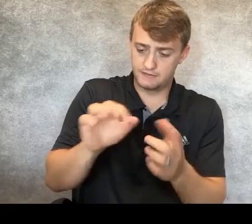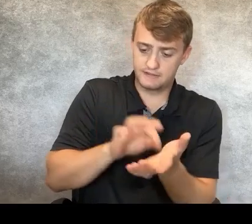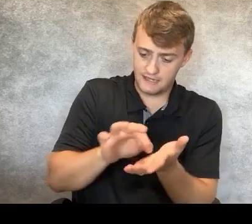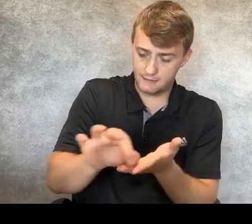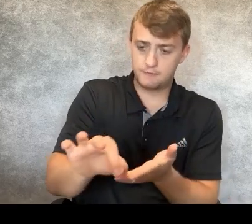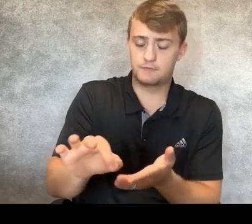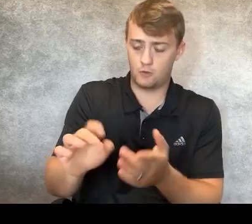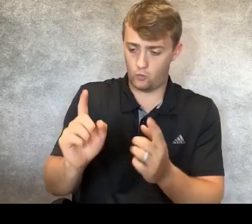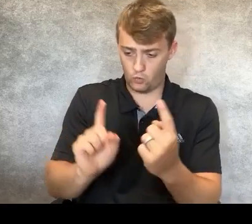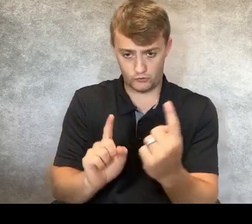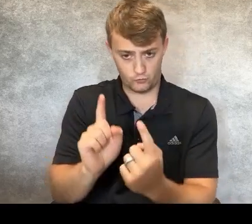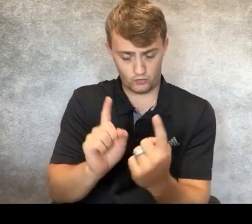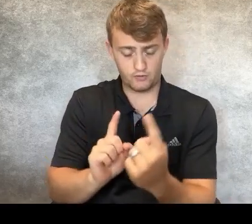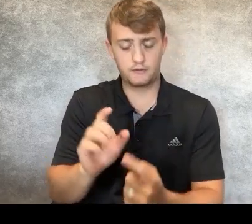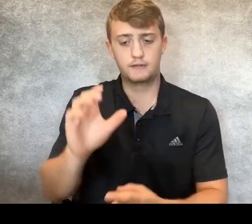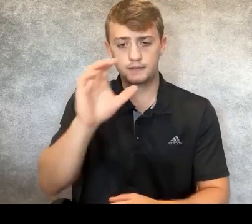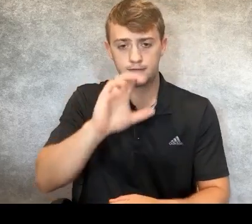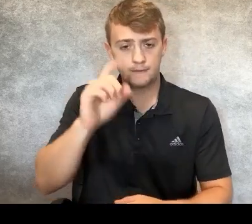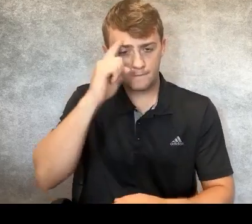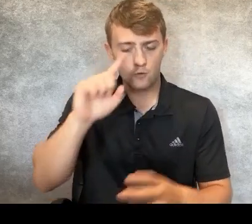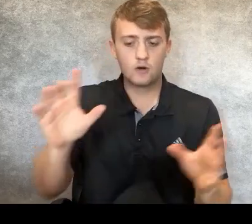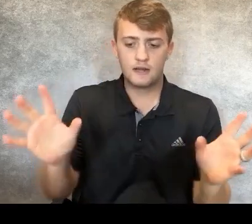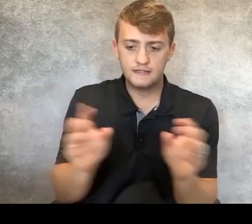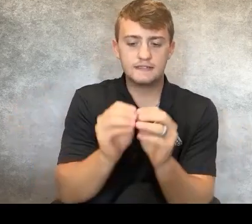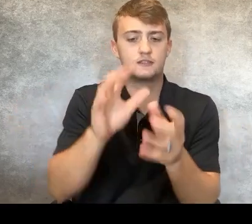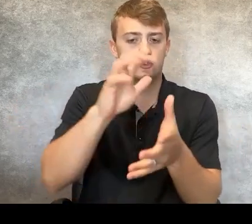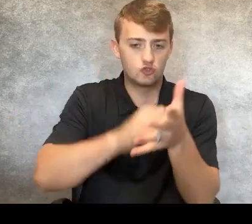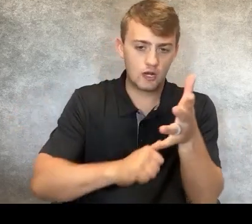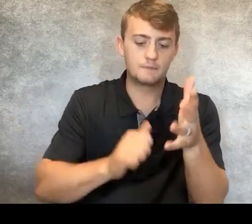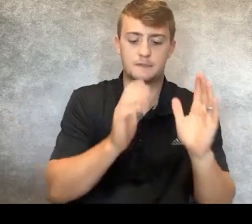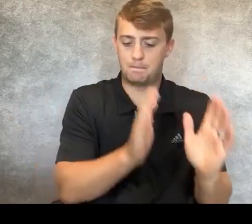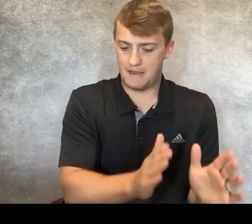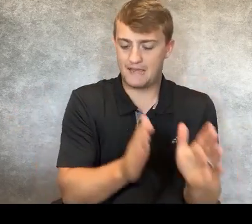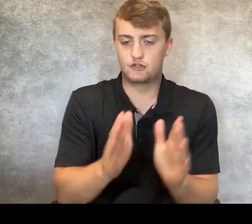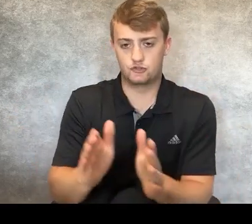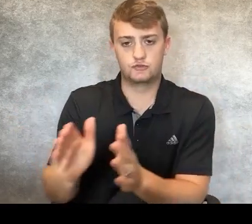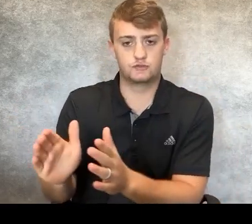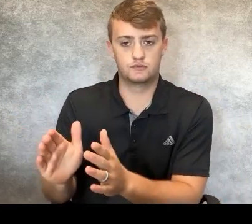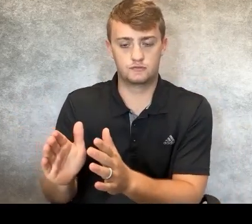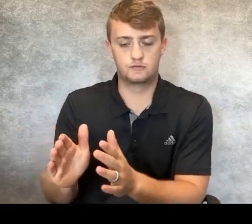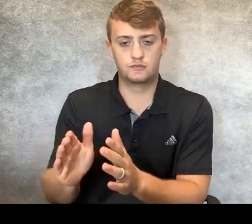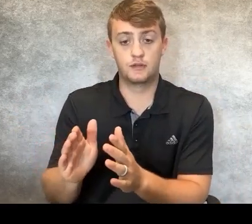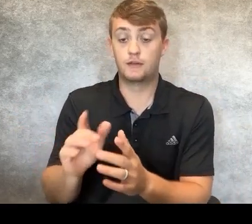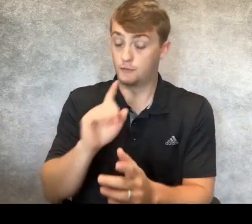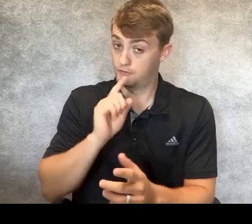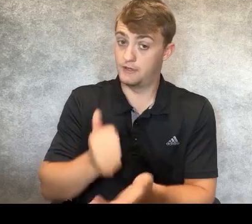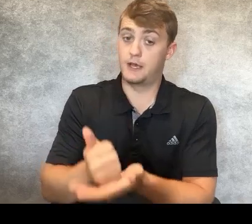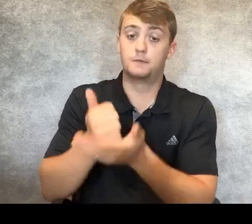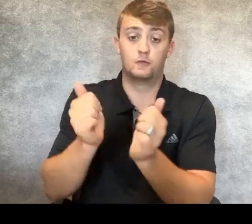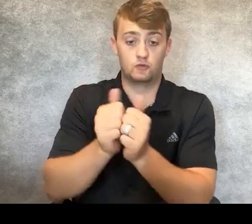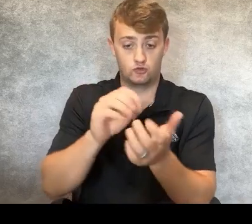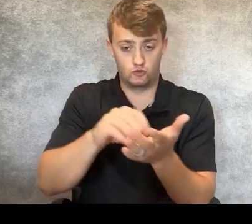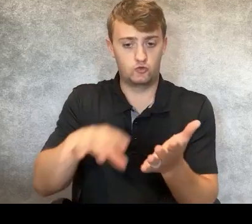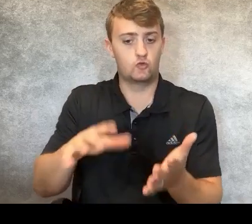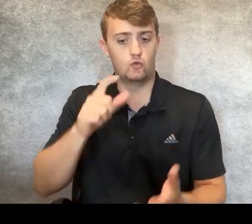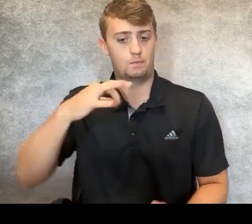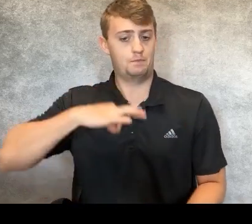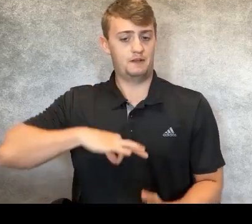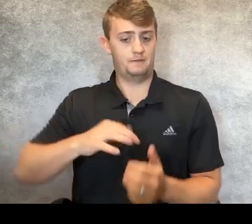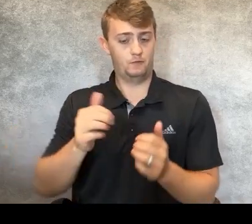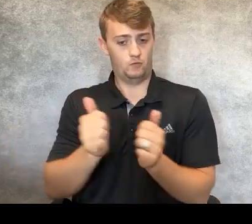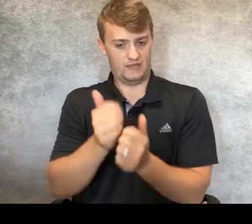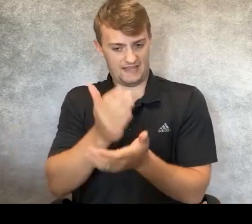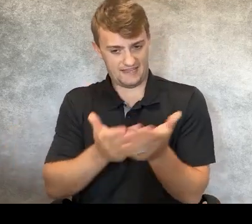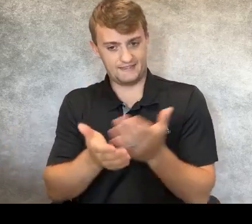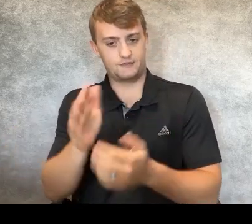and one-to-one correspondence, exploring addition, subtraction, and even patterns. They are especially helpful for students who benefit